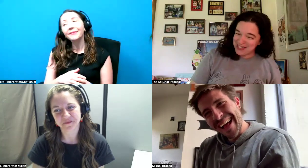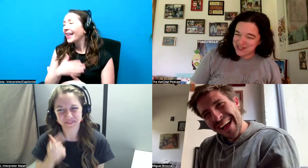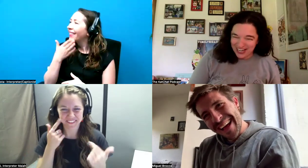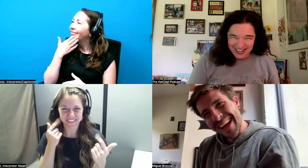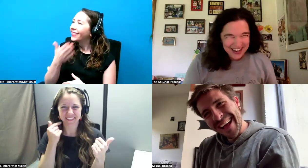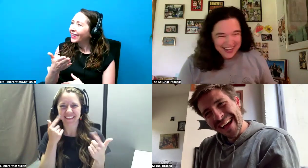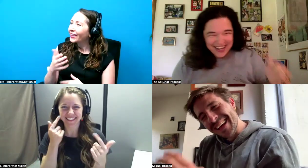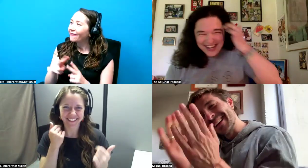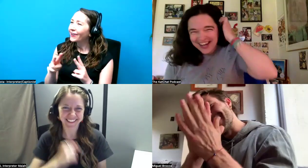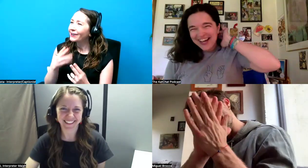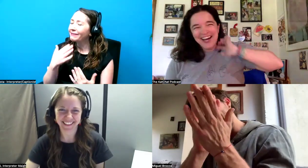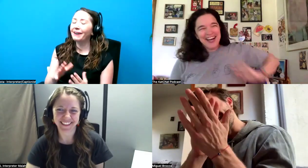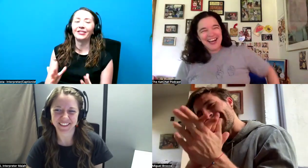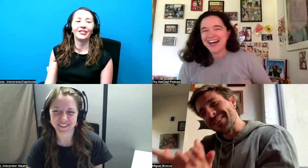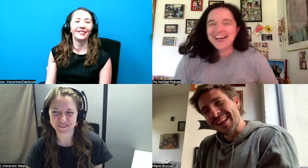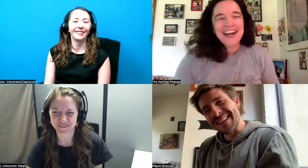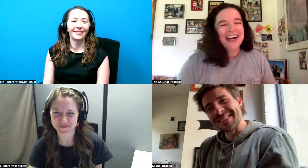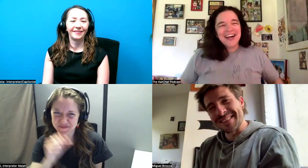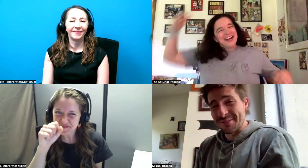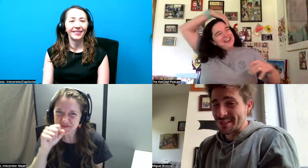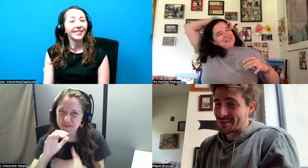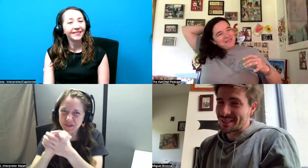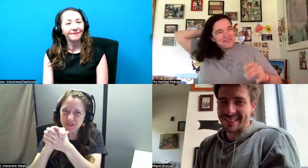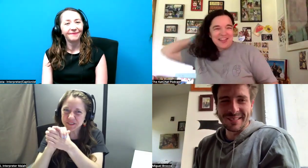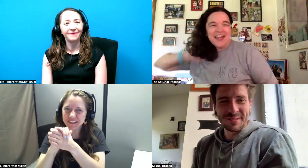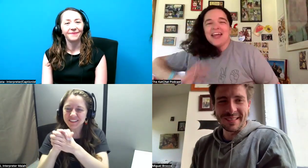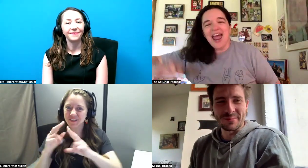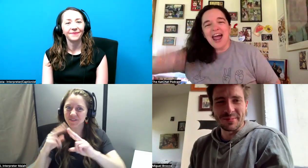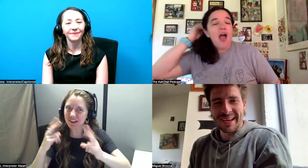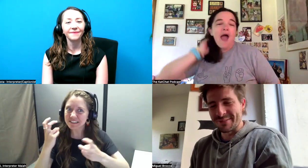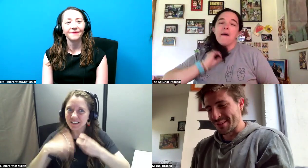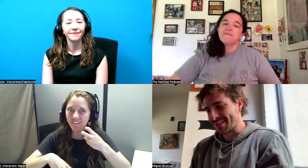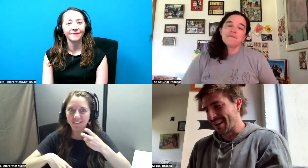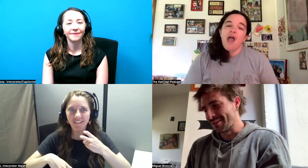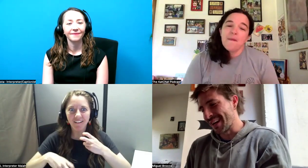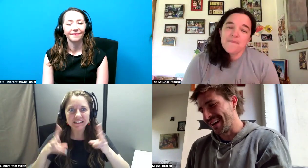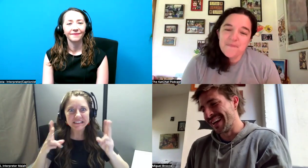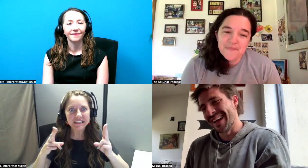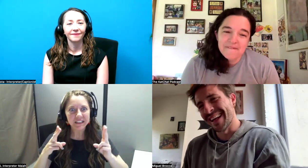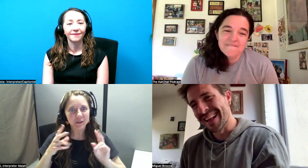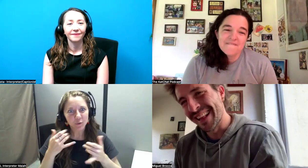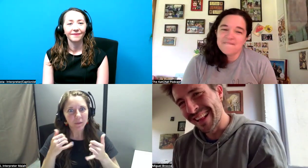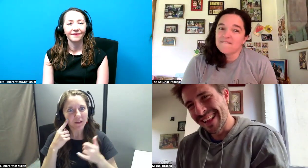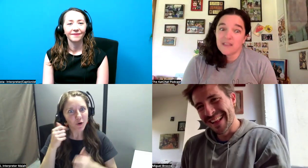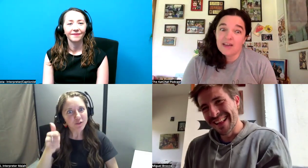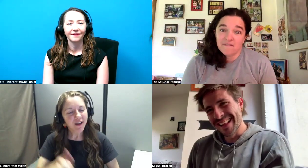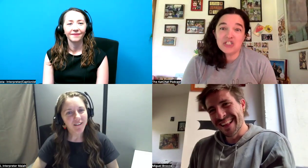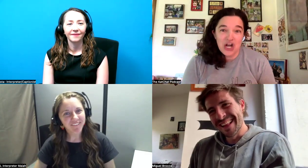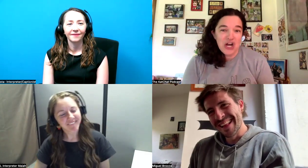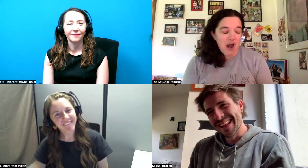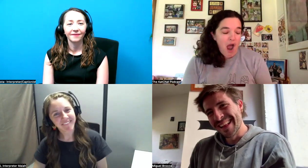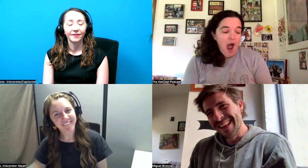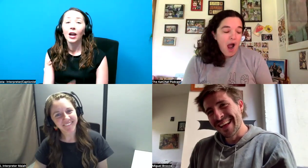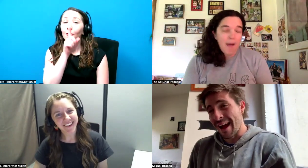very much. Yeah, congratulations. It's a very difficult scene to Yeah, play for yourself. Yeah.